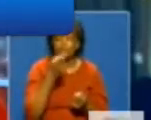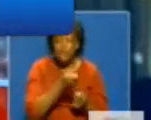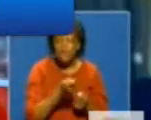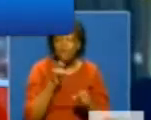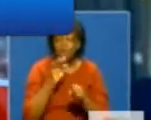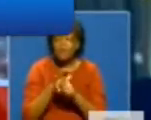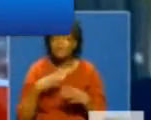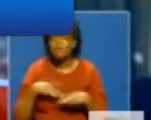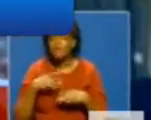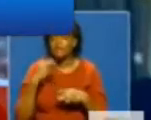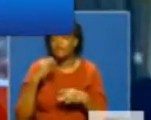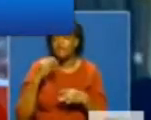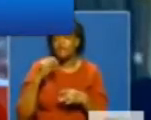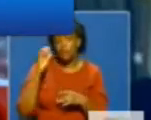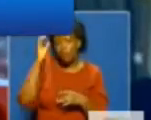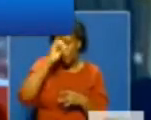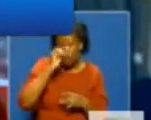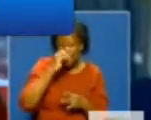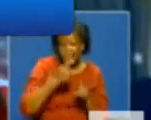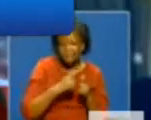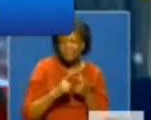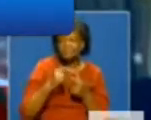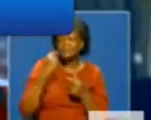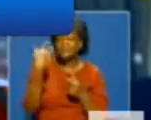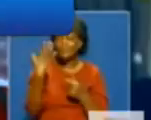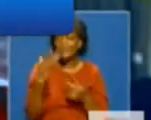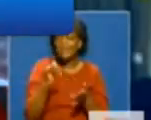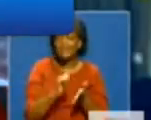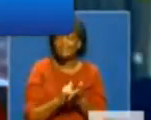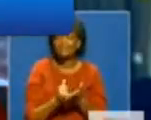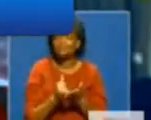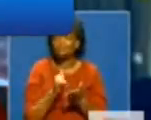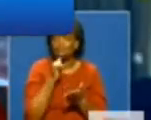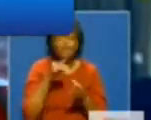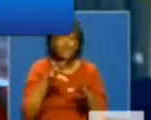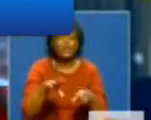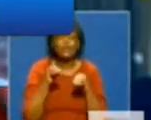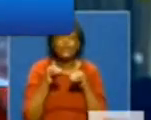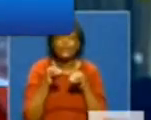document that did not require and was not adopted by Parliament.